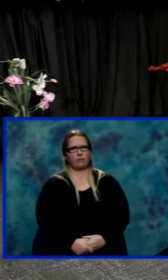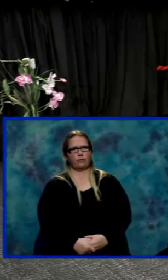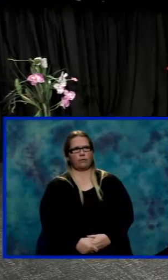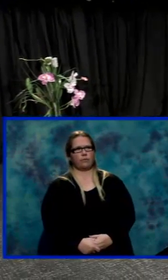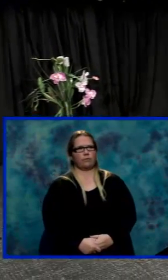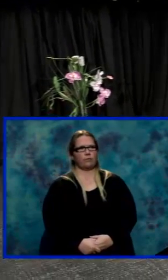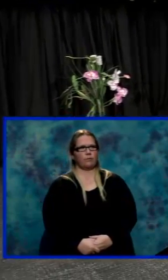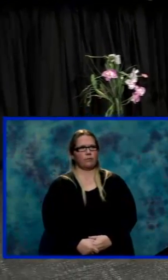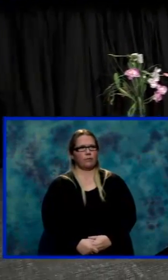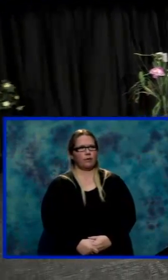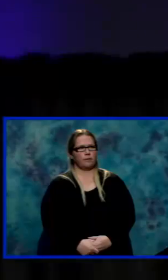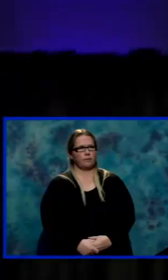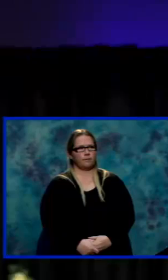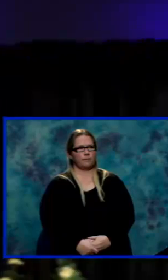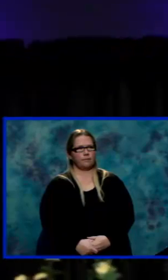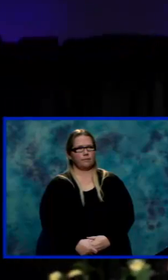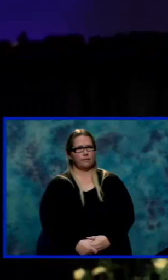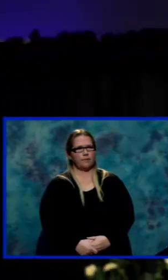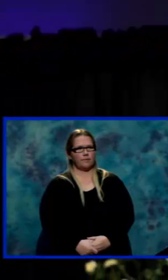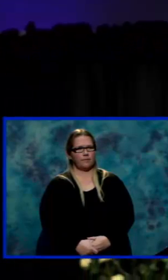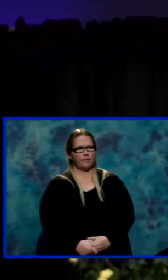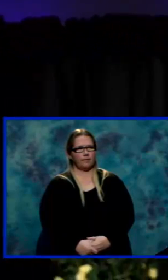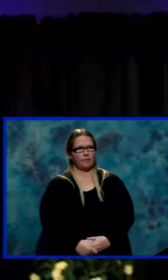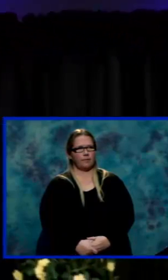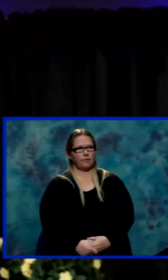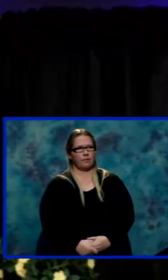Sorry, I was just a bit into that song. Got distracted from my duties.